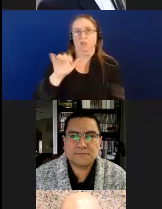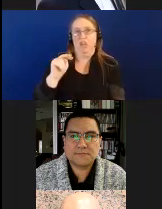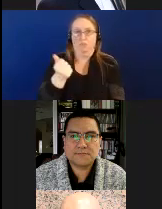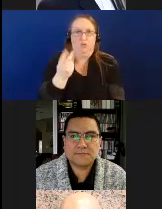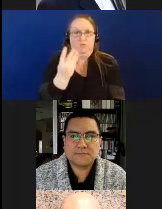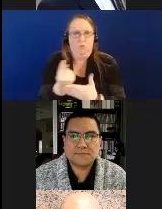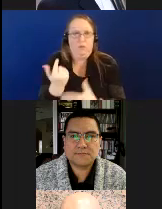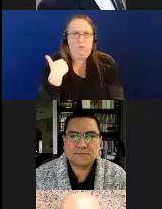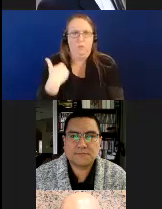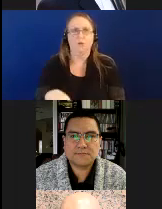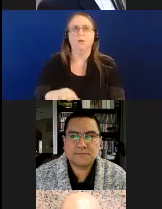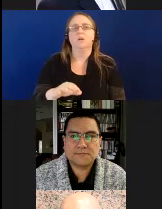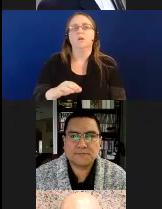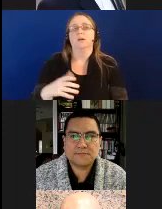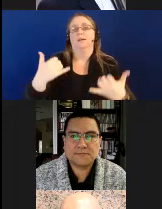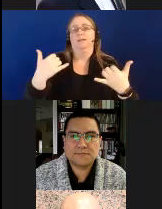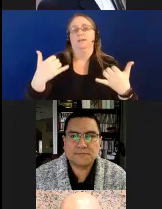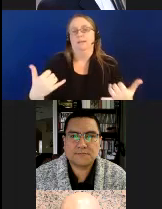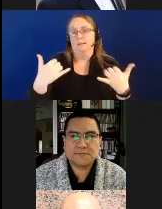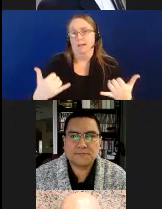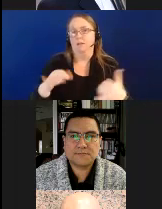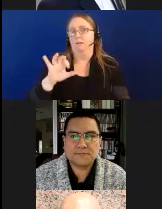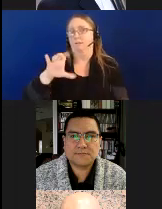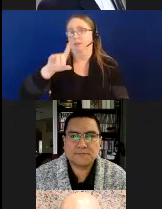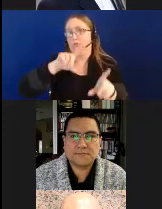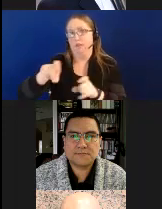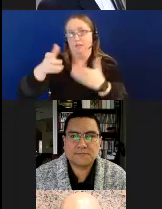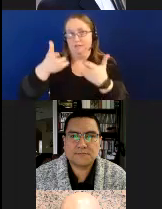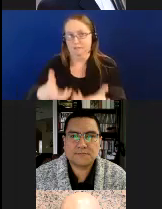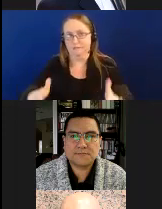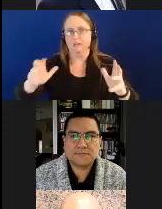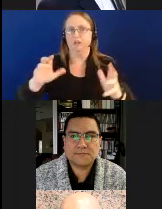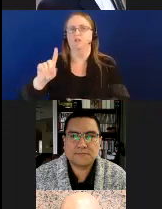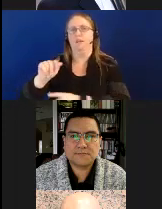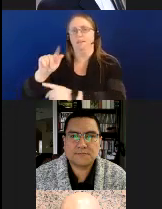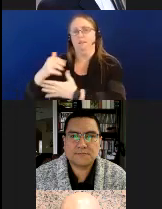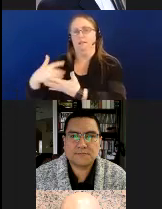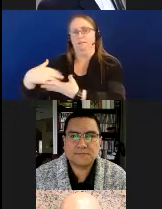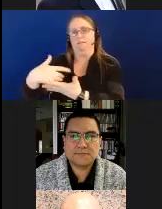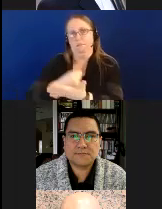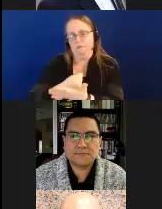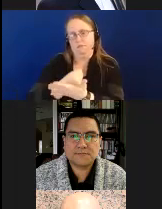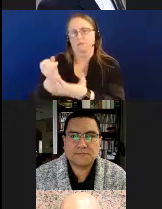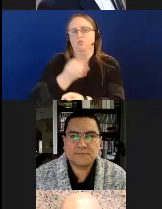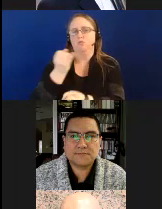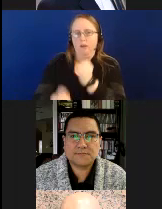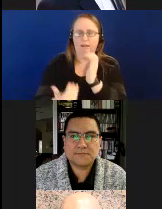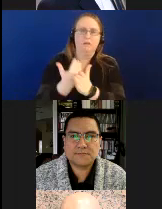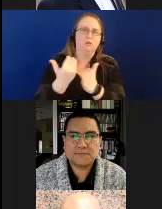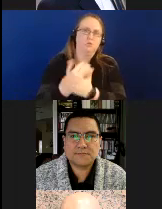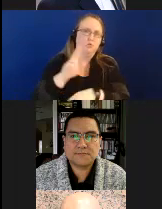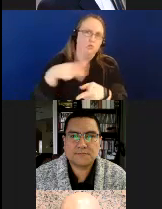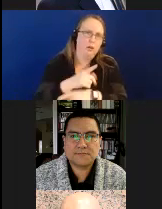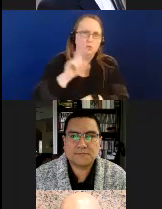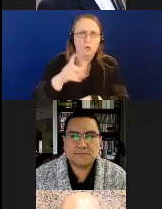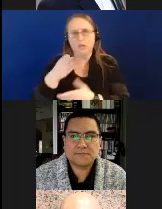ago. Now that standalone field testing is over, we're going to be using the data there to finalize all the new question types, the blueprints.